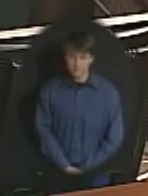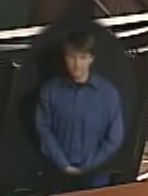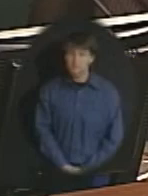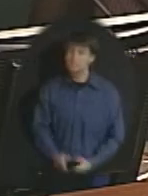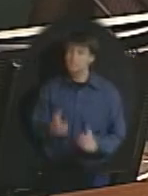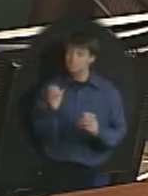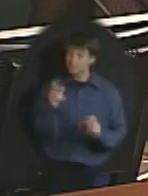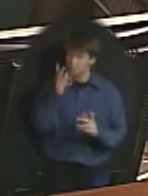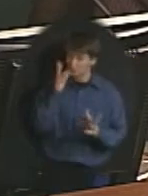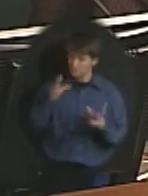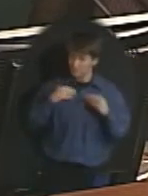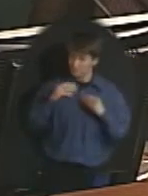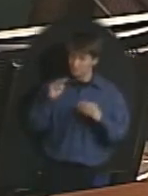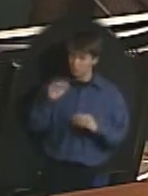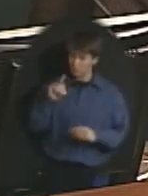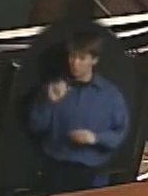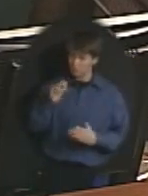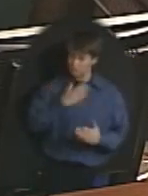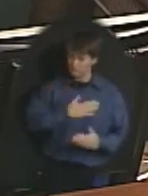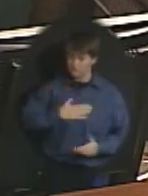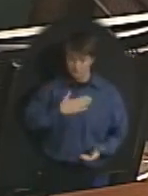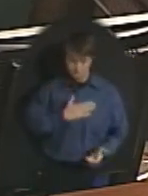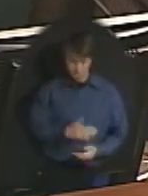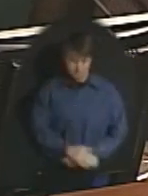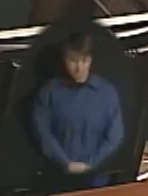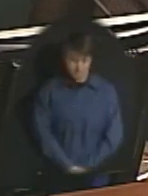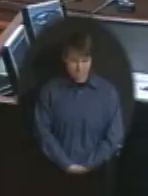Then I would entertain a motion, please.